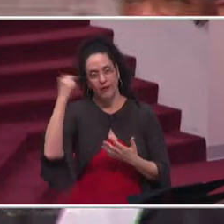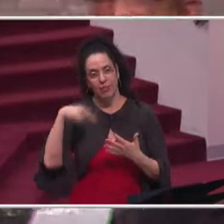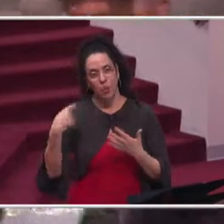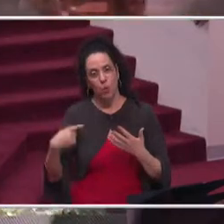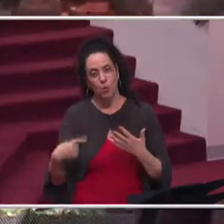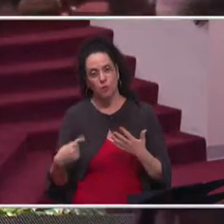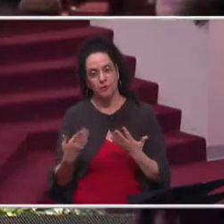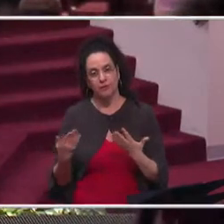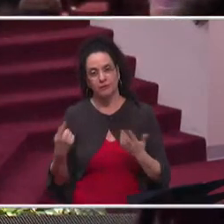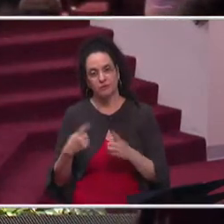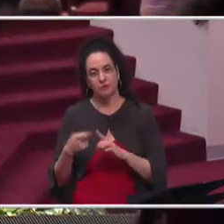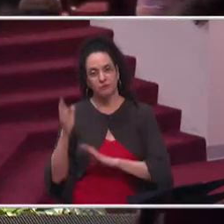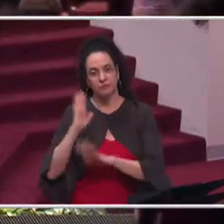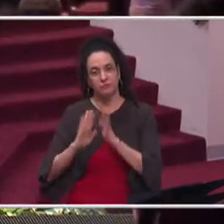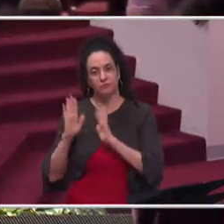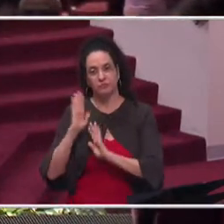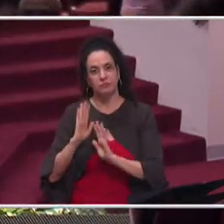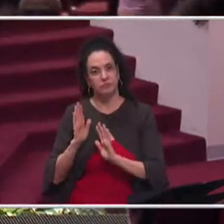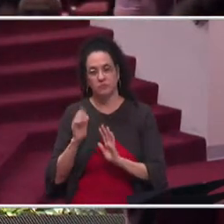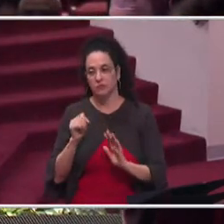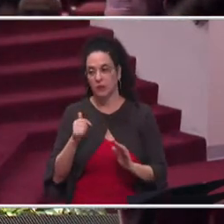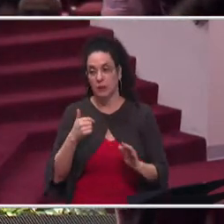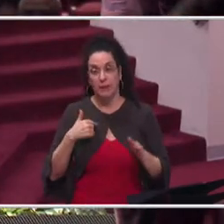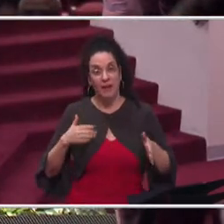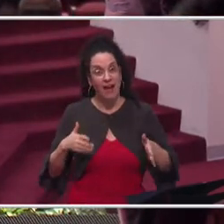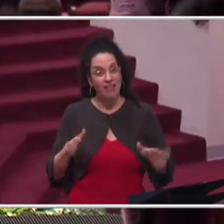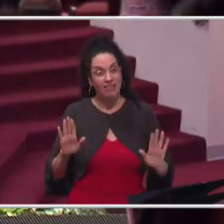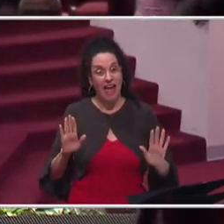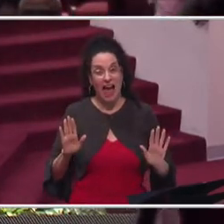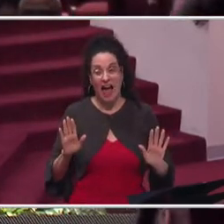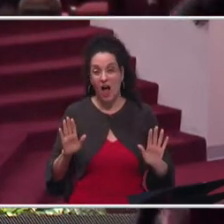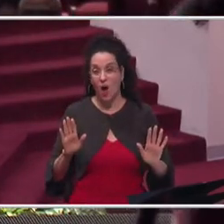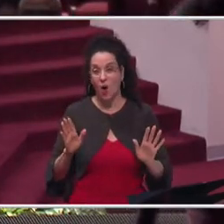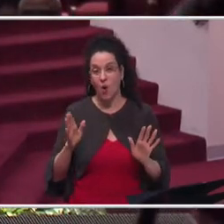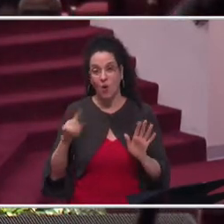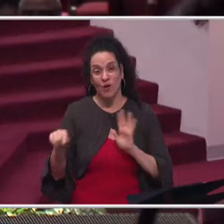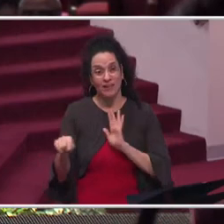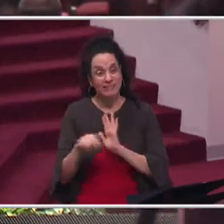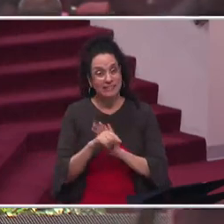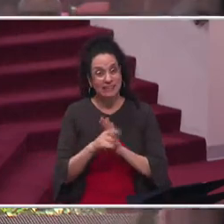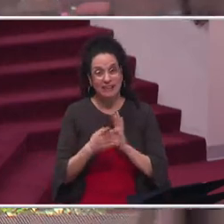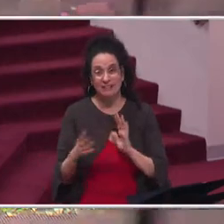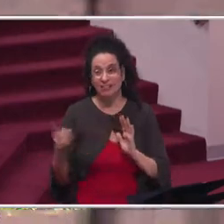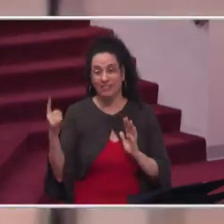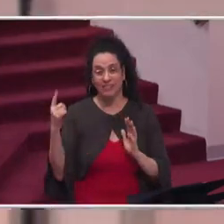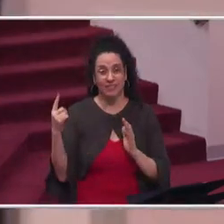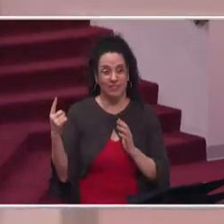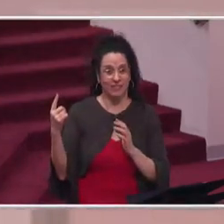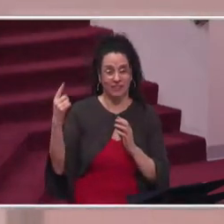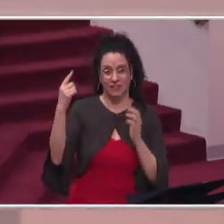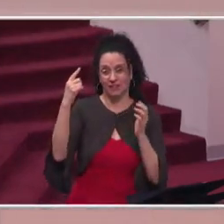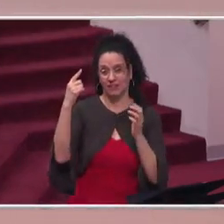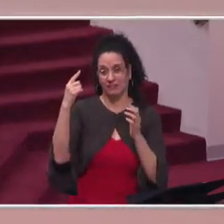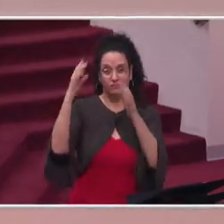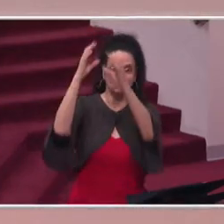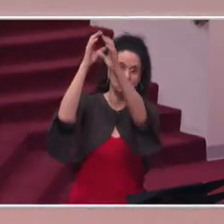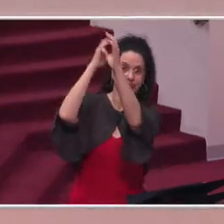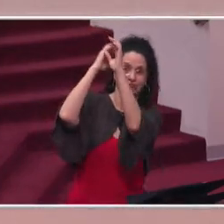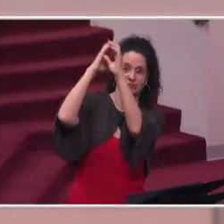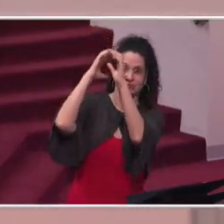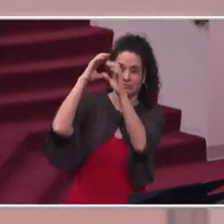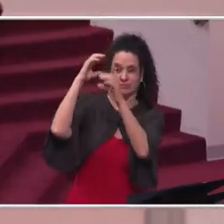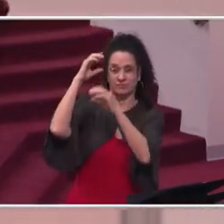past. I'm not going to allow those things to cloud my mind. I'm not going to allow those things to cloud